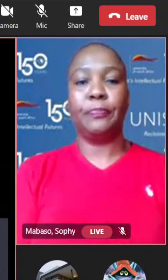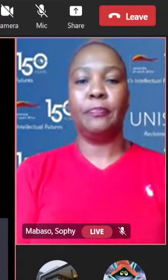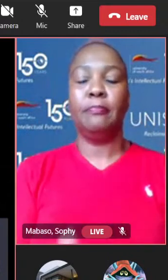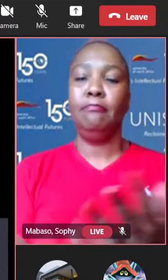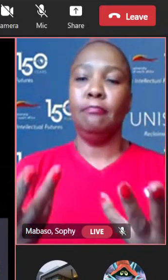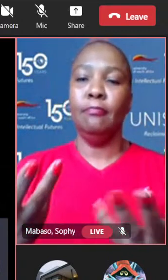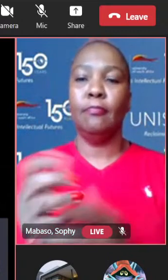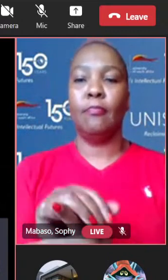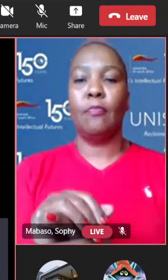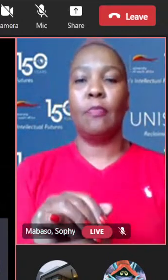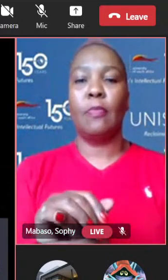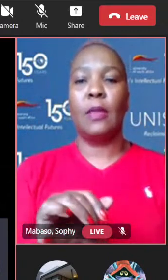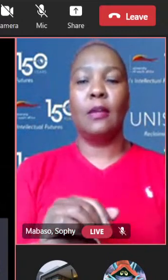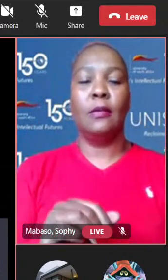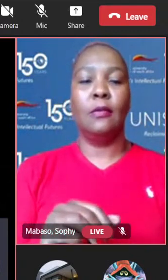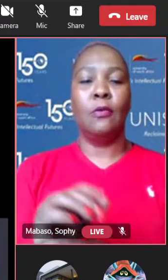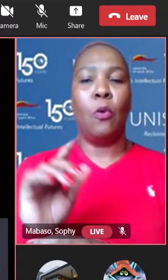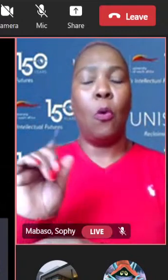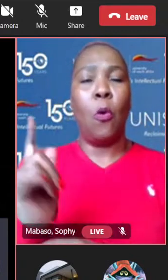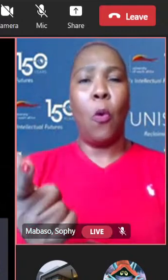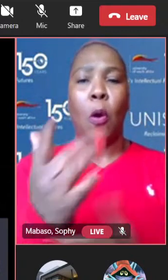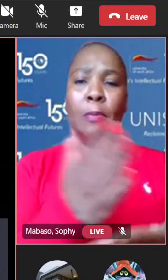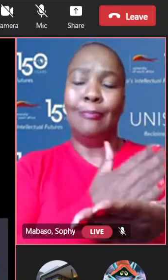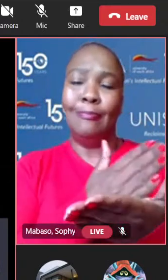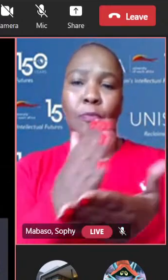All quality aspects, quality assurance